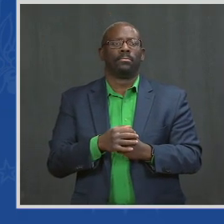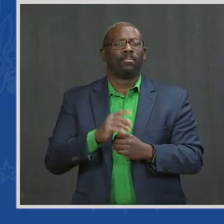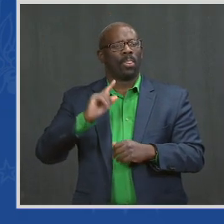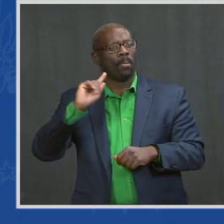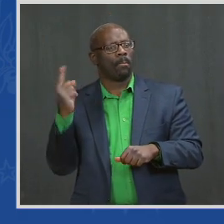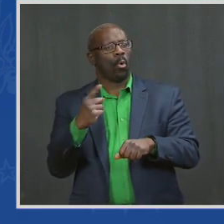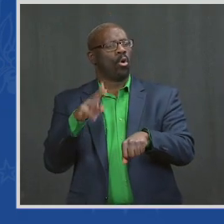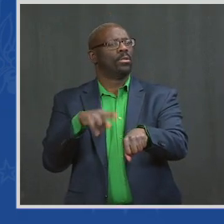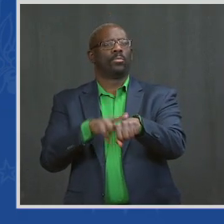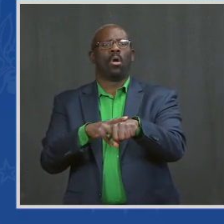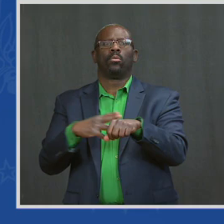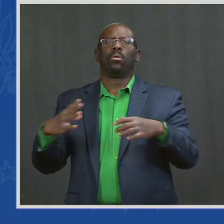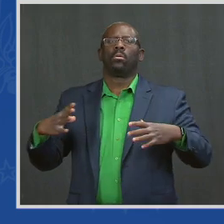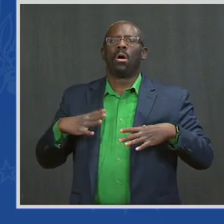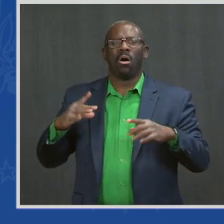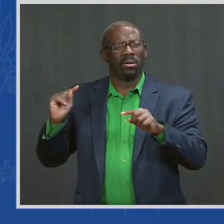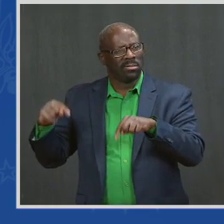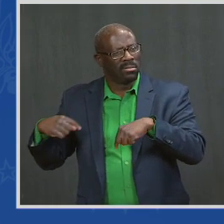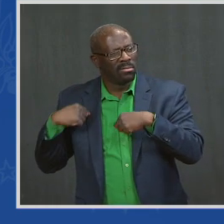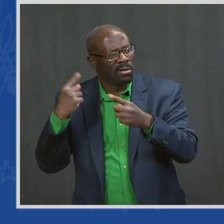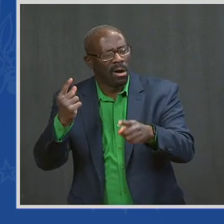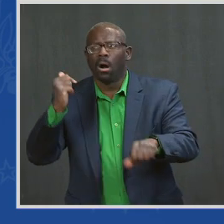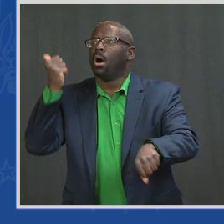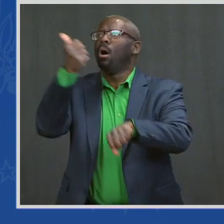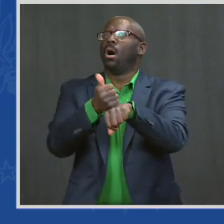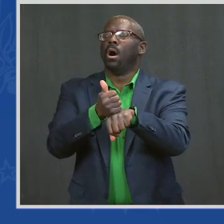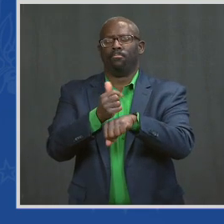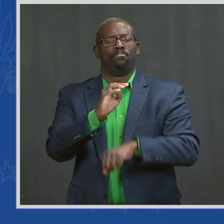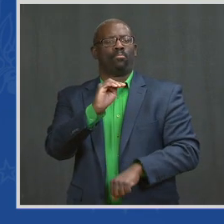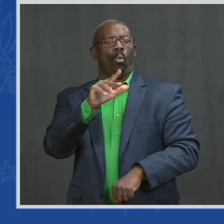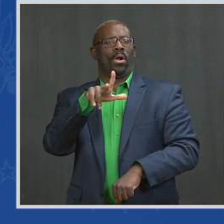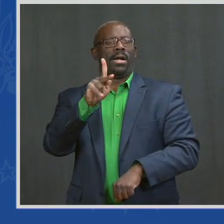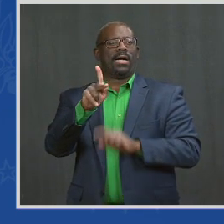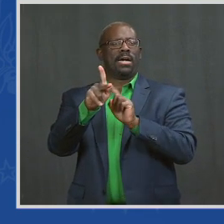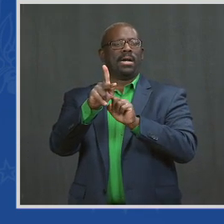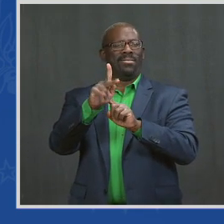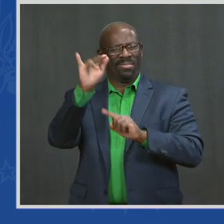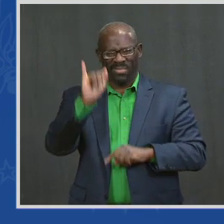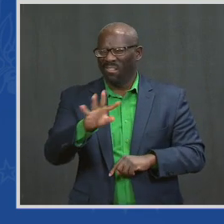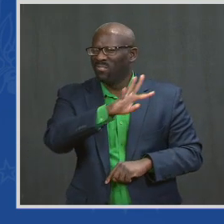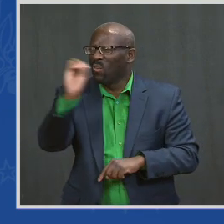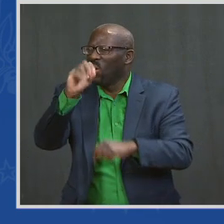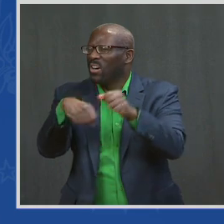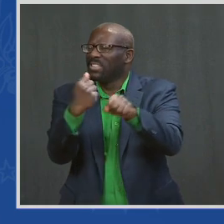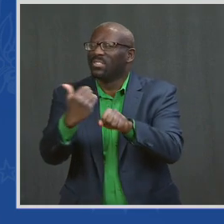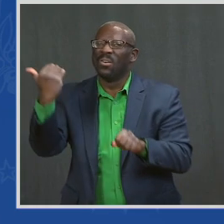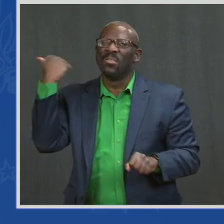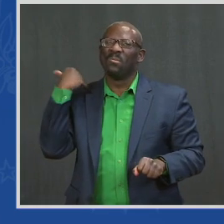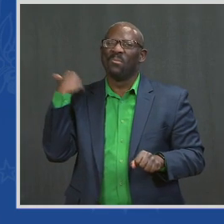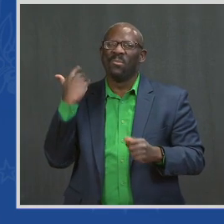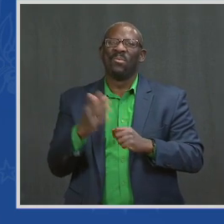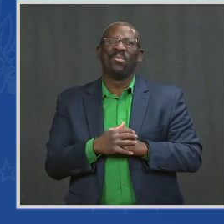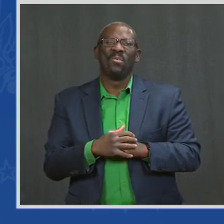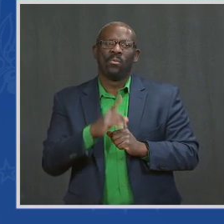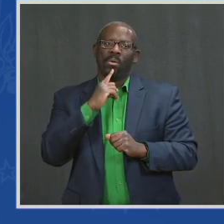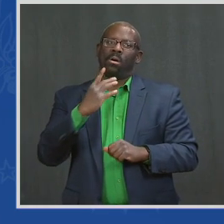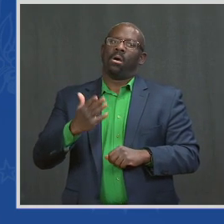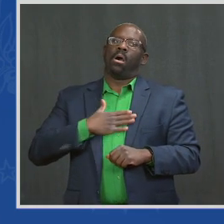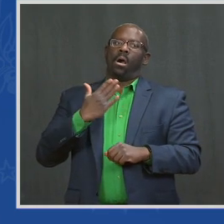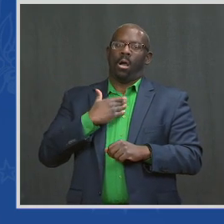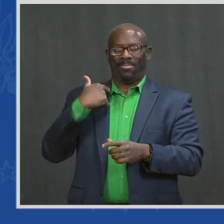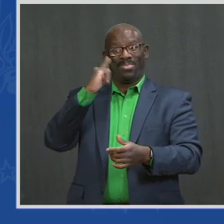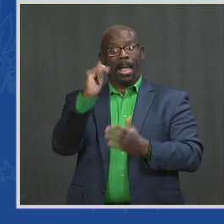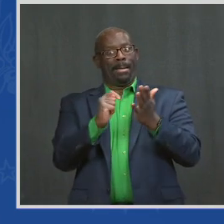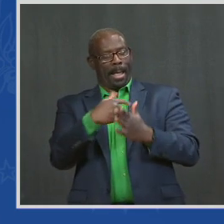of Martin Luther King Holiday nearly four decades ago. I'm grateful to the members of Congress here today, in